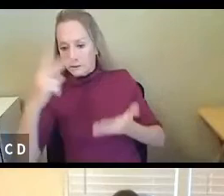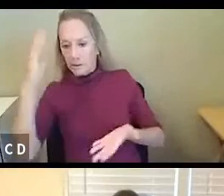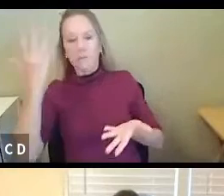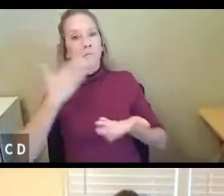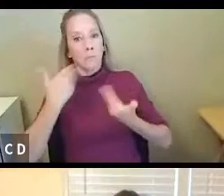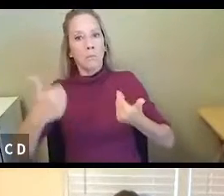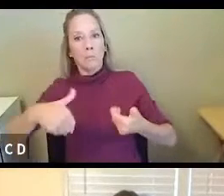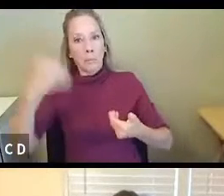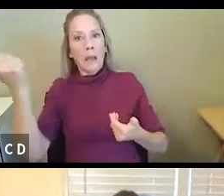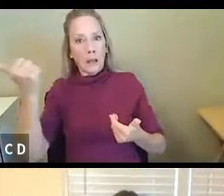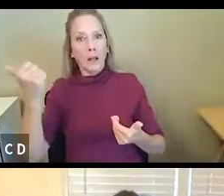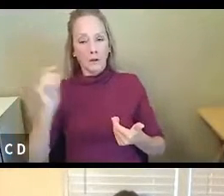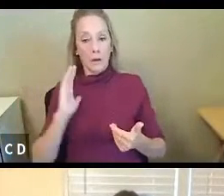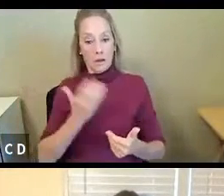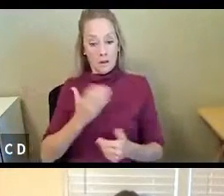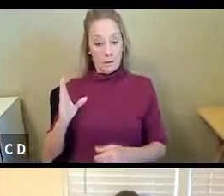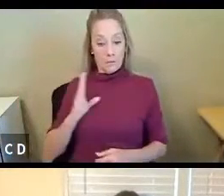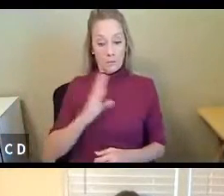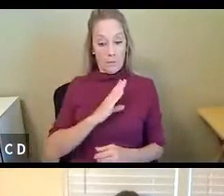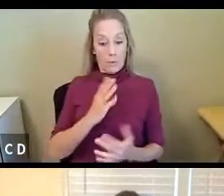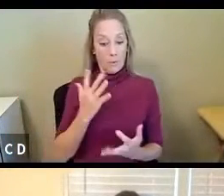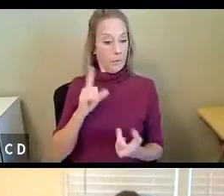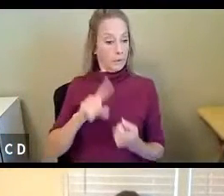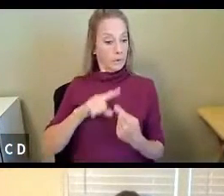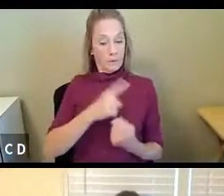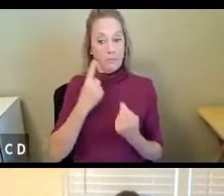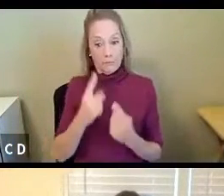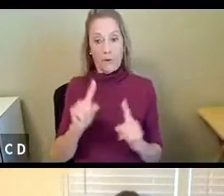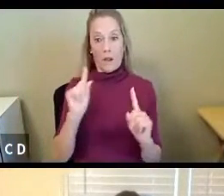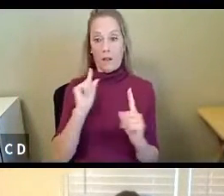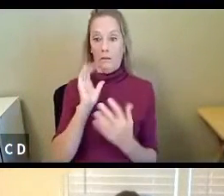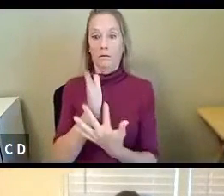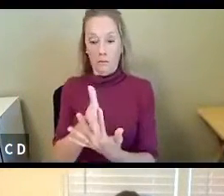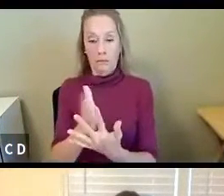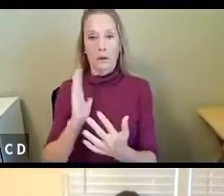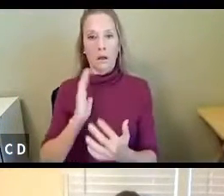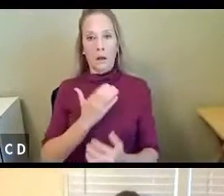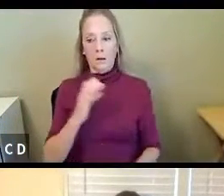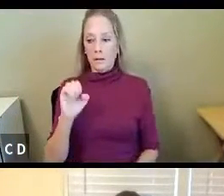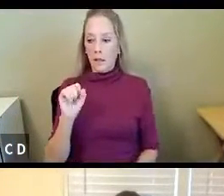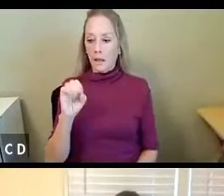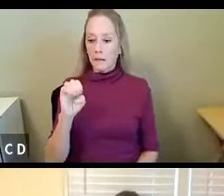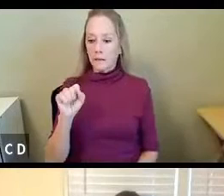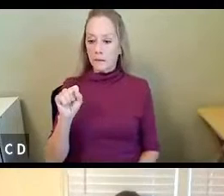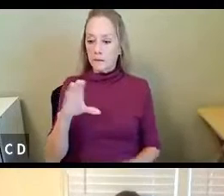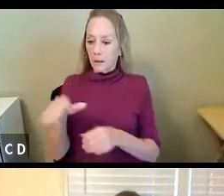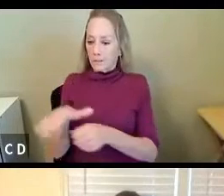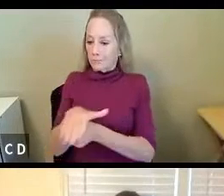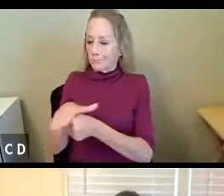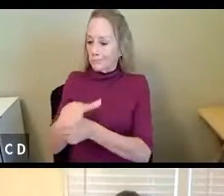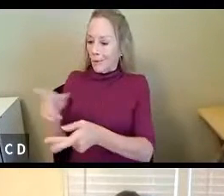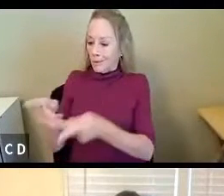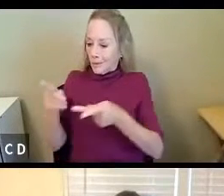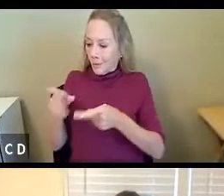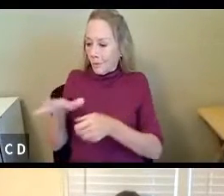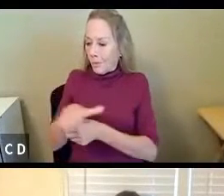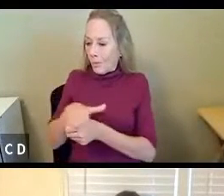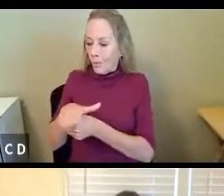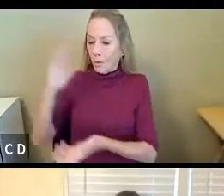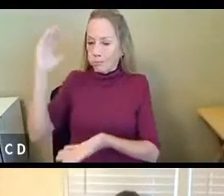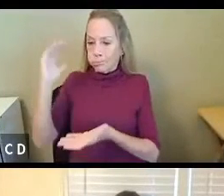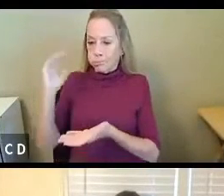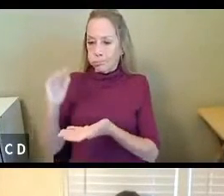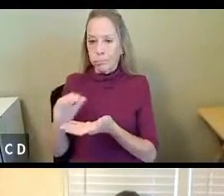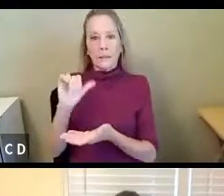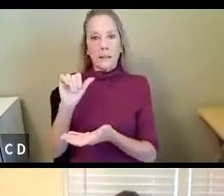until our board radically began interventions that our cases and local impact dramatically increased. At this point,